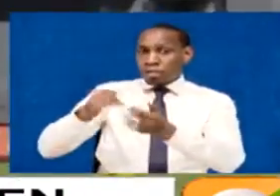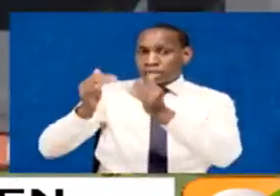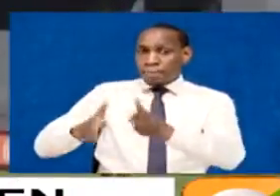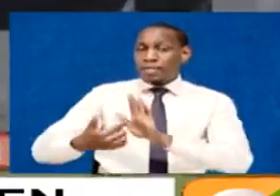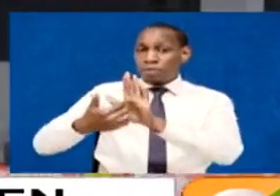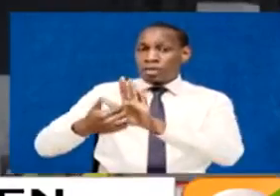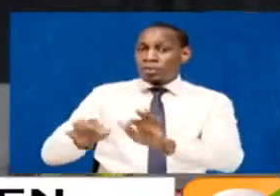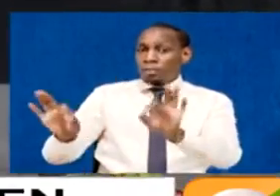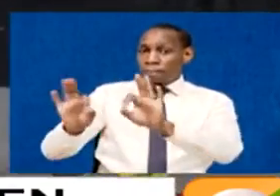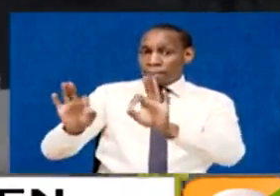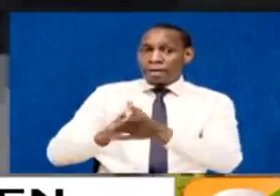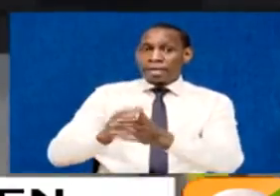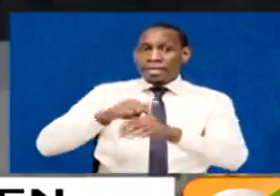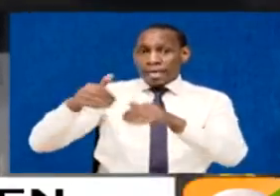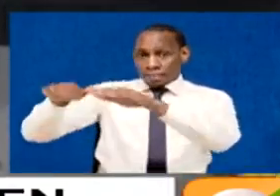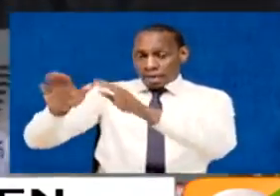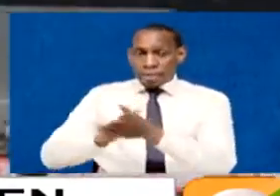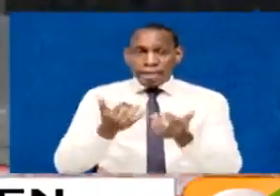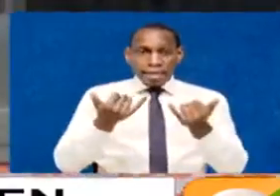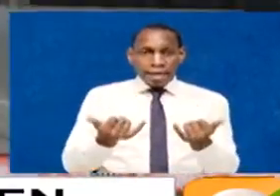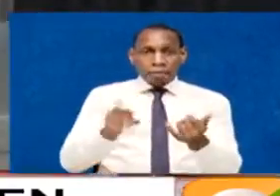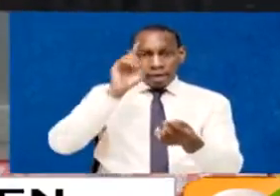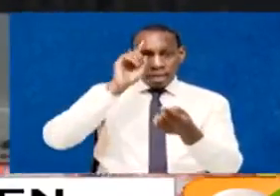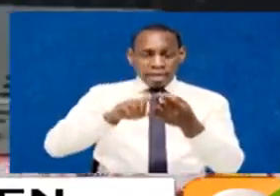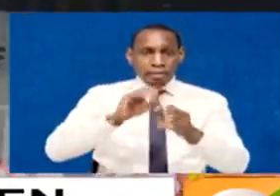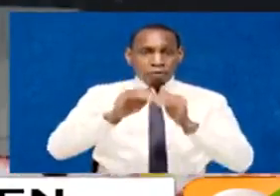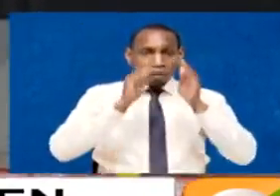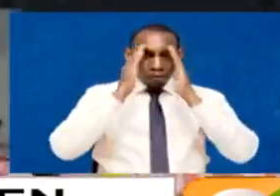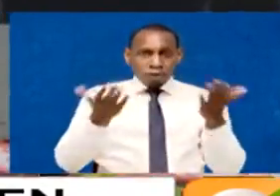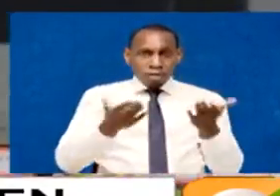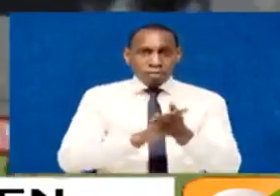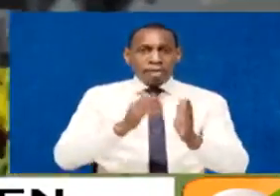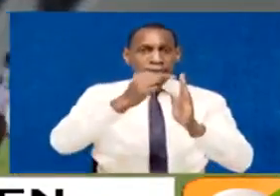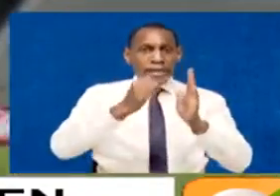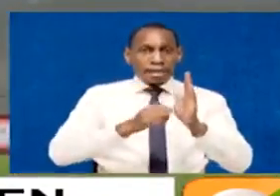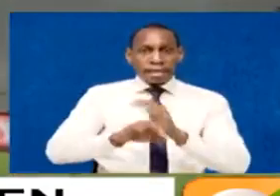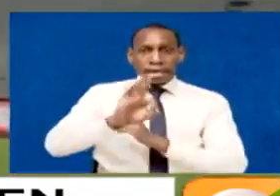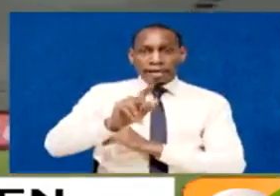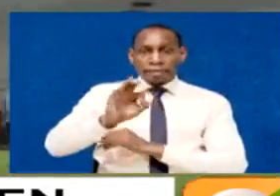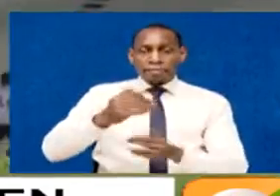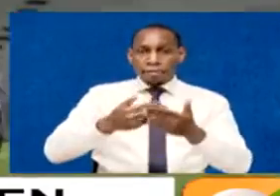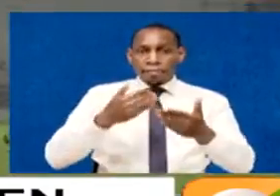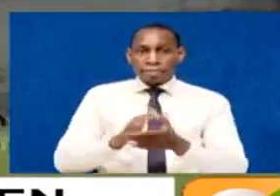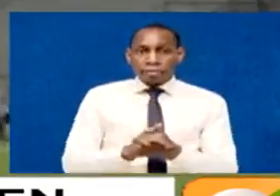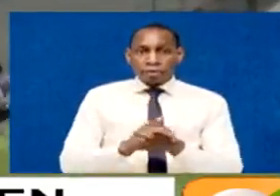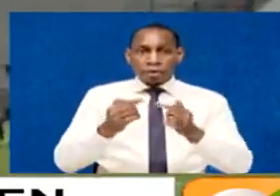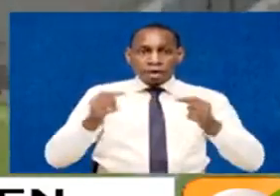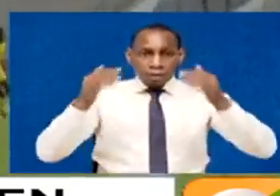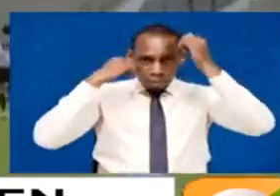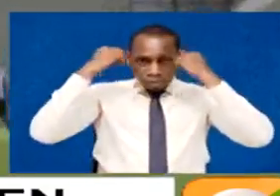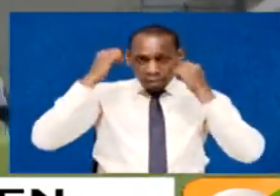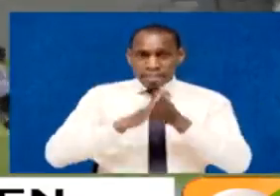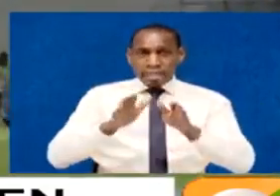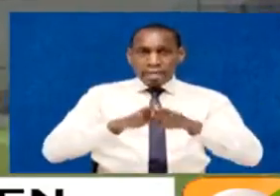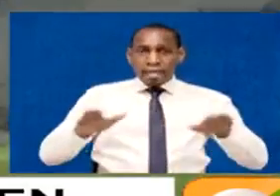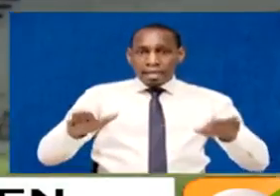ambao walionyesha umahiri wao ugenini. Kwa sasa wanalenga macho yao kwenye ligi kuu ya kandanda nchini kabla ya mechi yao dhidi ya Ulinzi katika